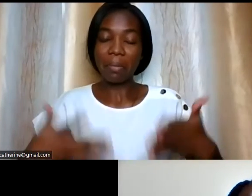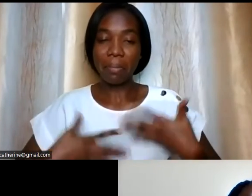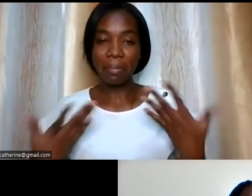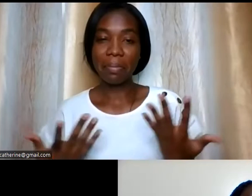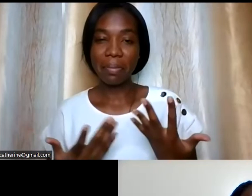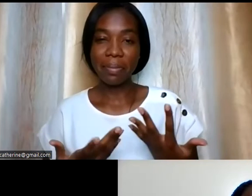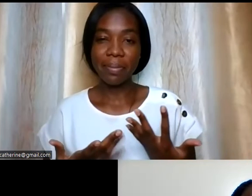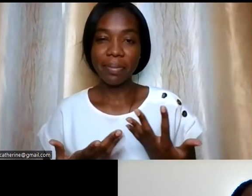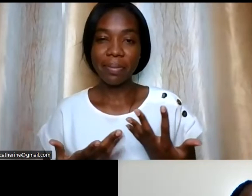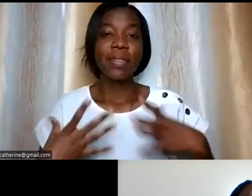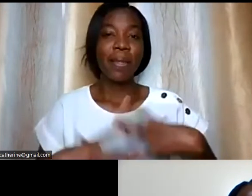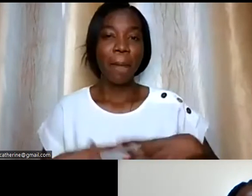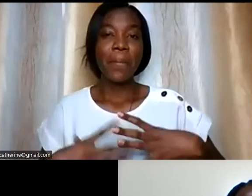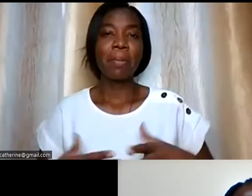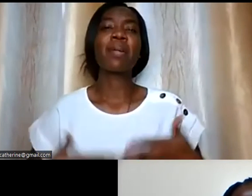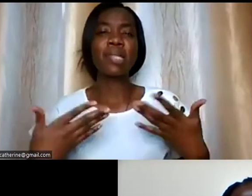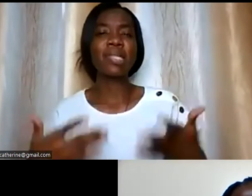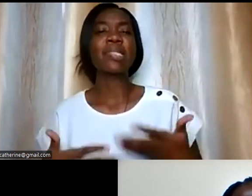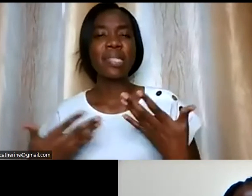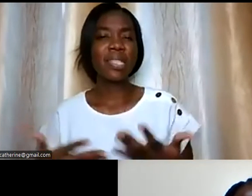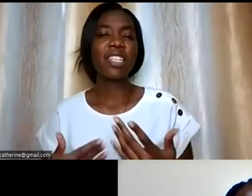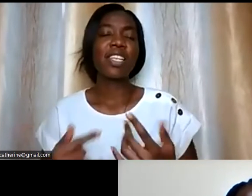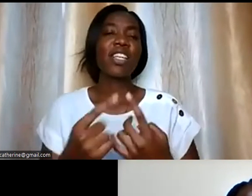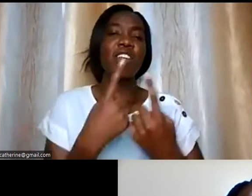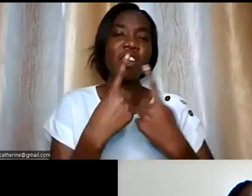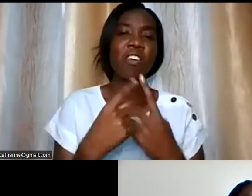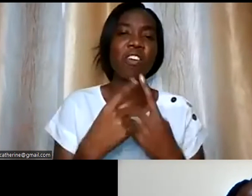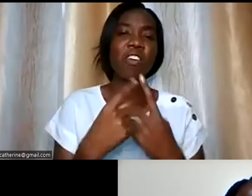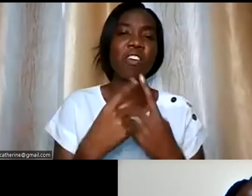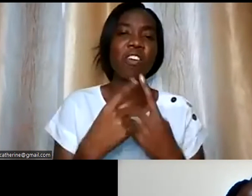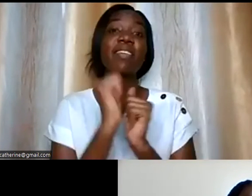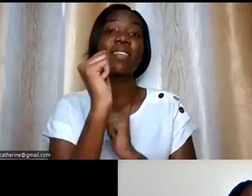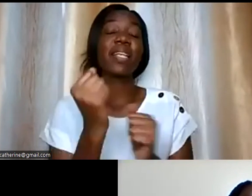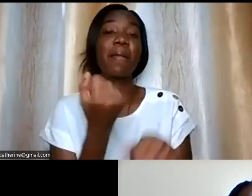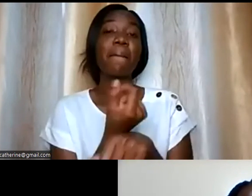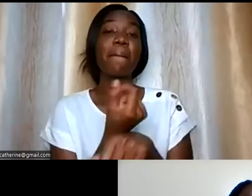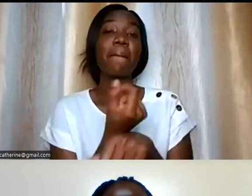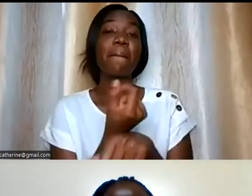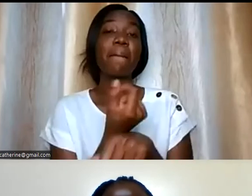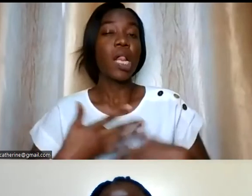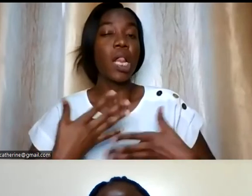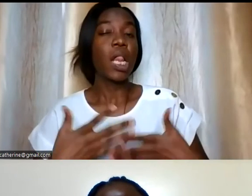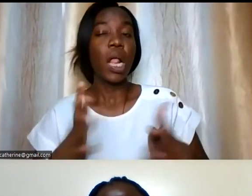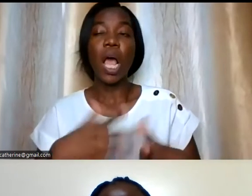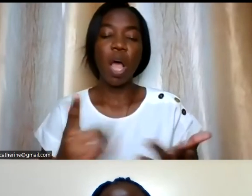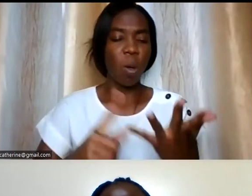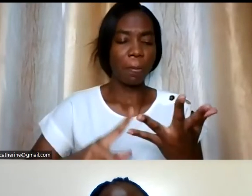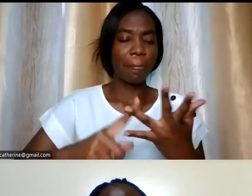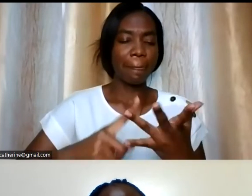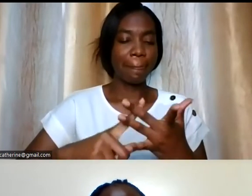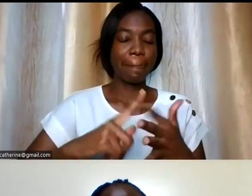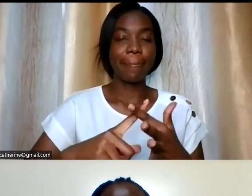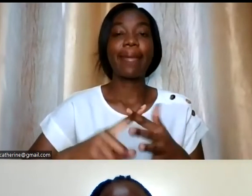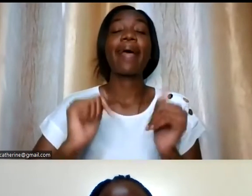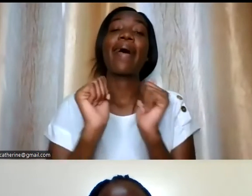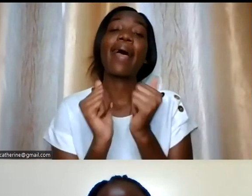they literally spend the first 15 minutes venting on how this and that is happening. And